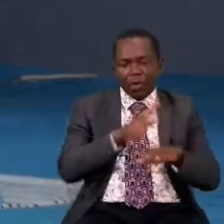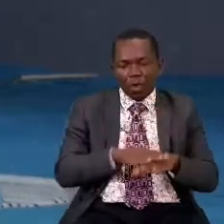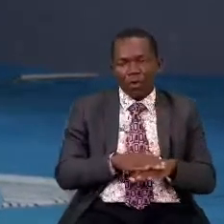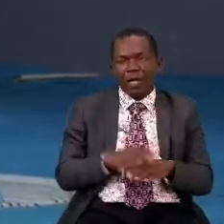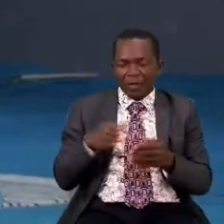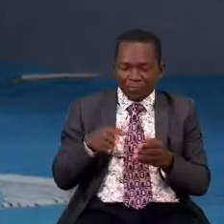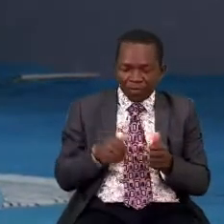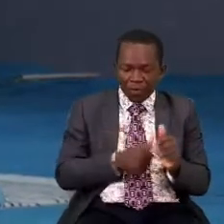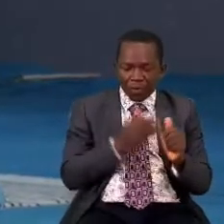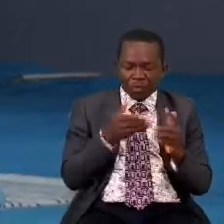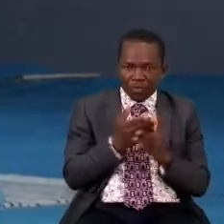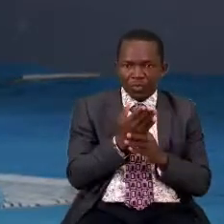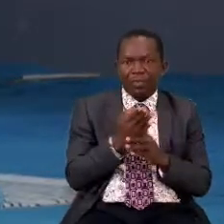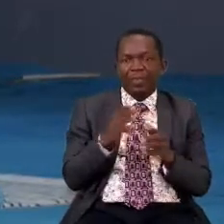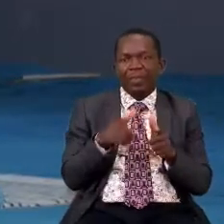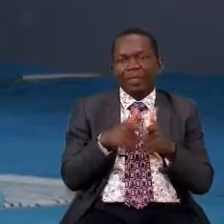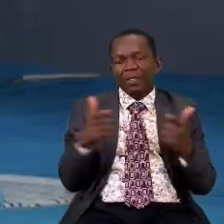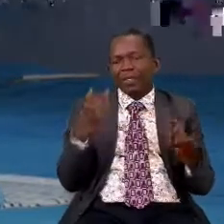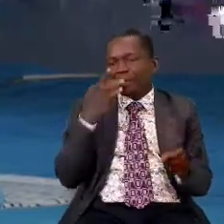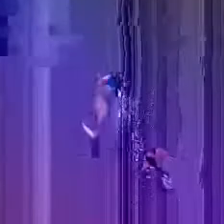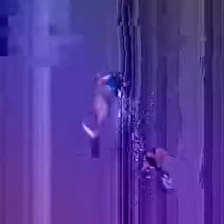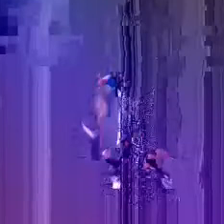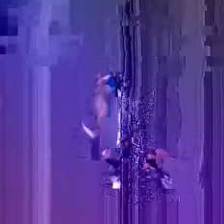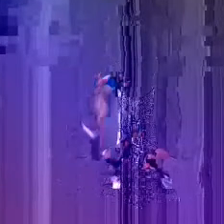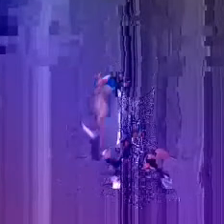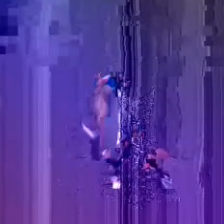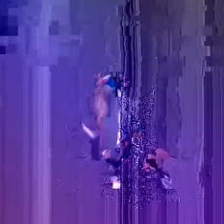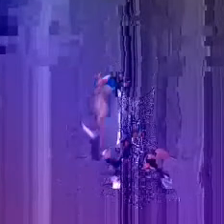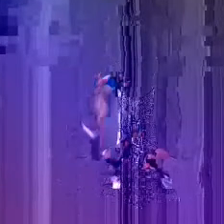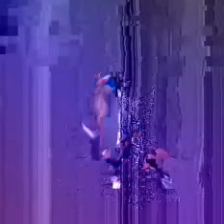faith. Number three, God's promises.